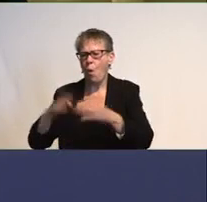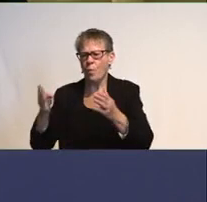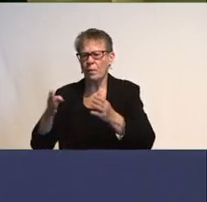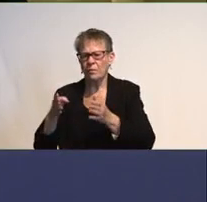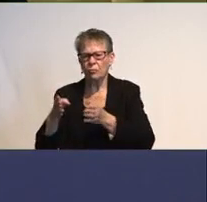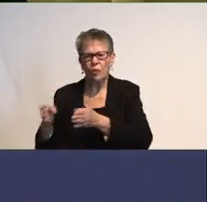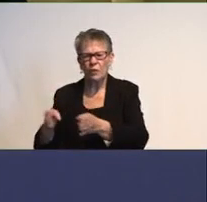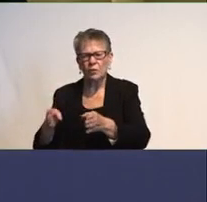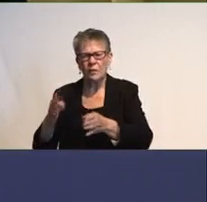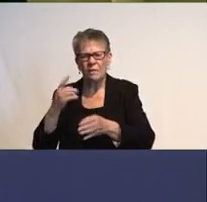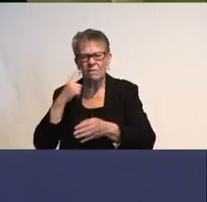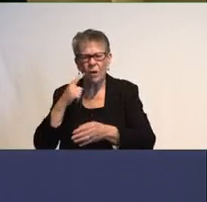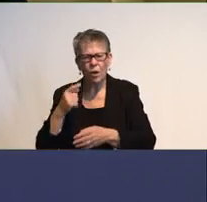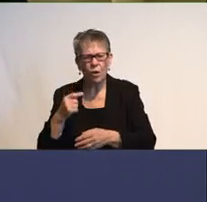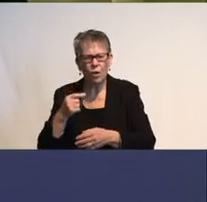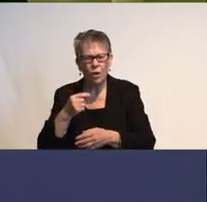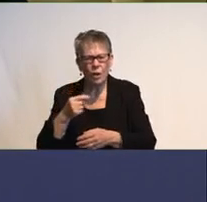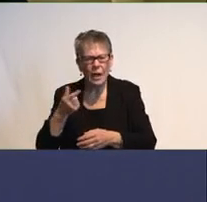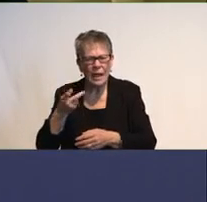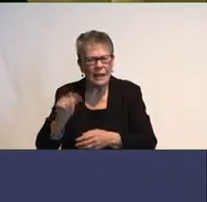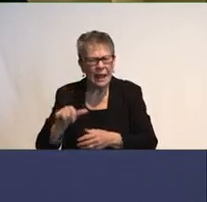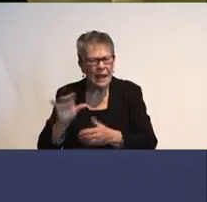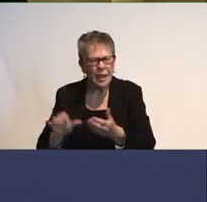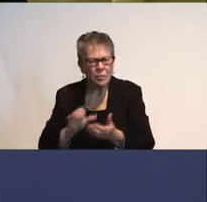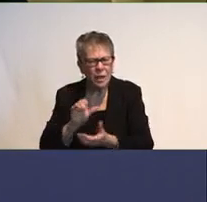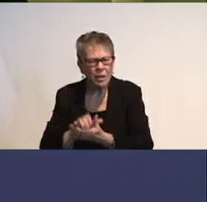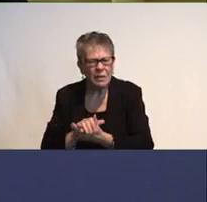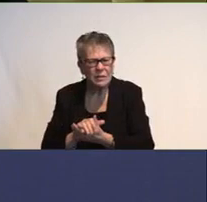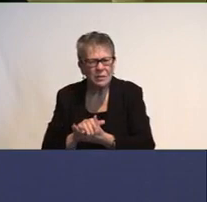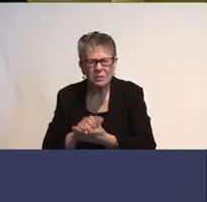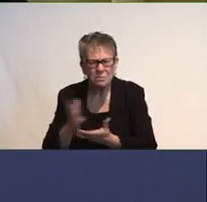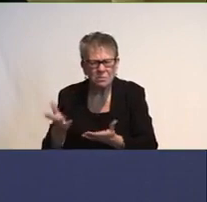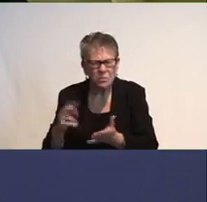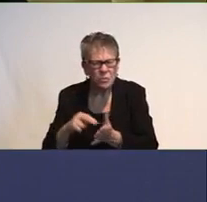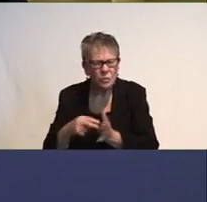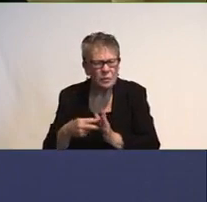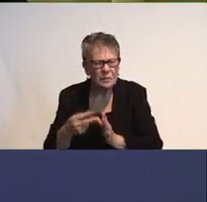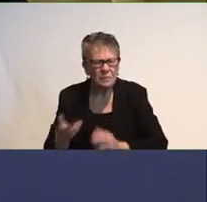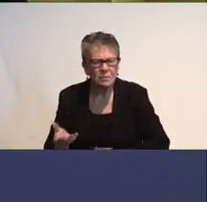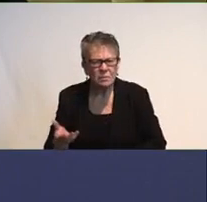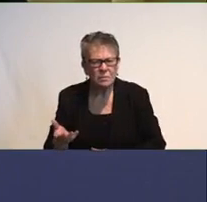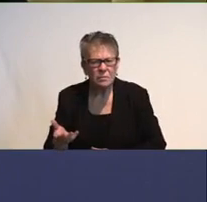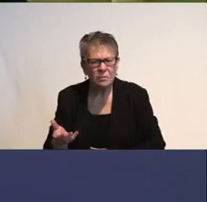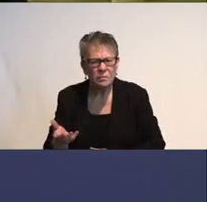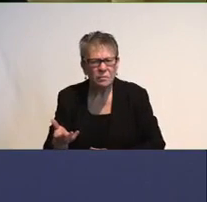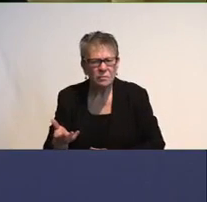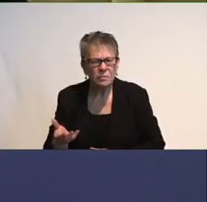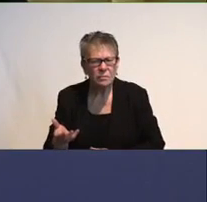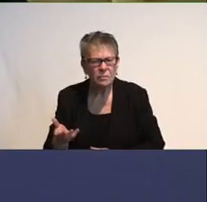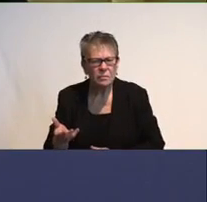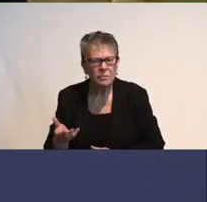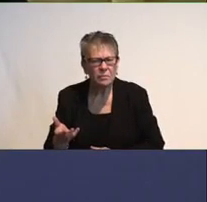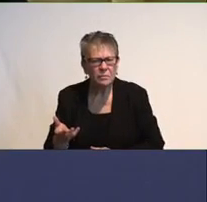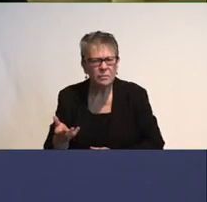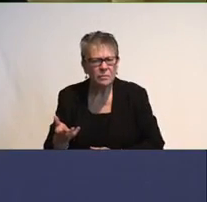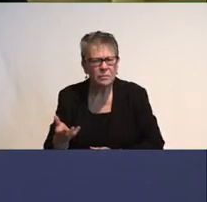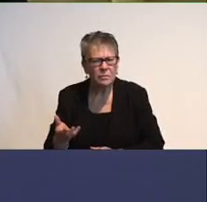But and I don't think, to John's question, again, it isn't one number or one